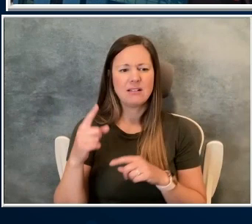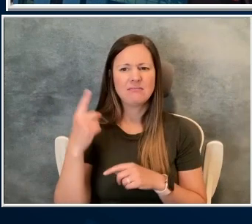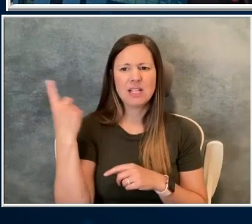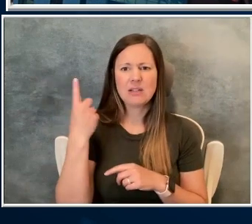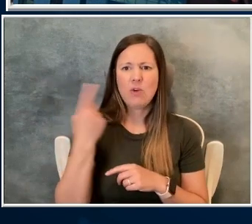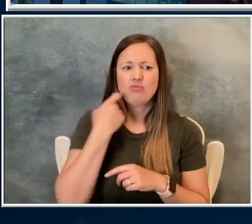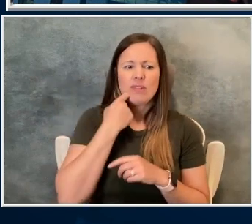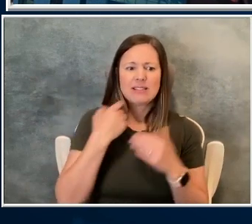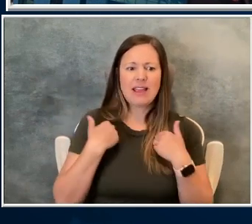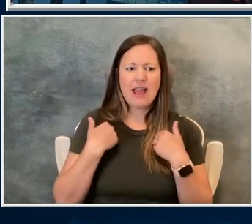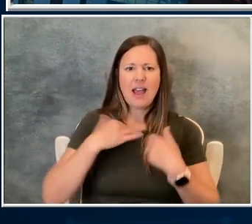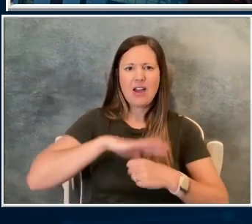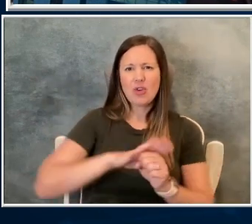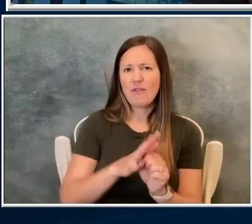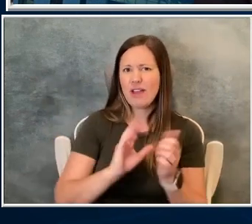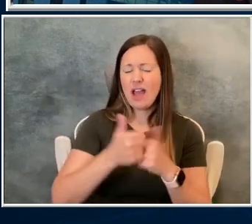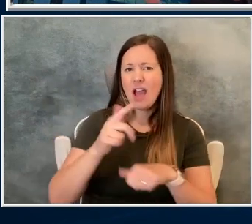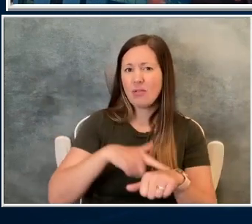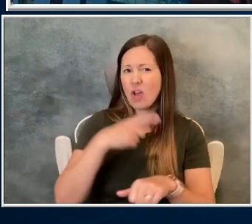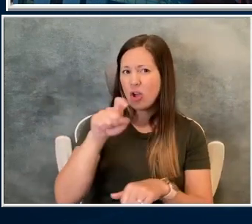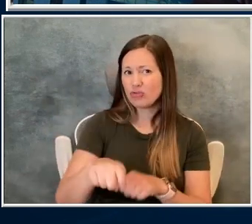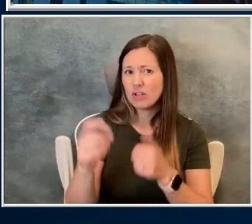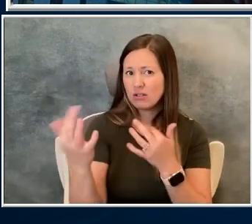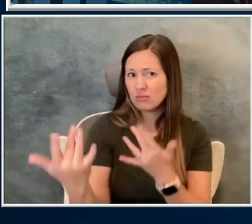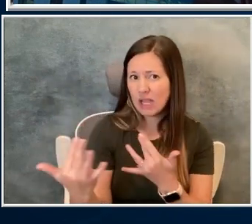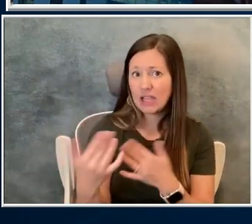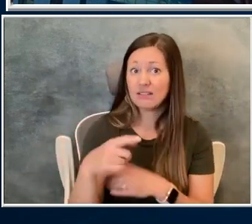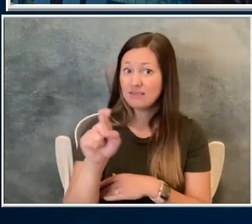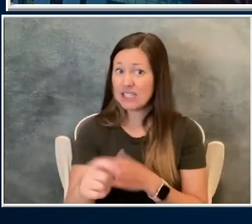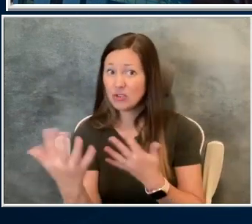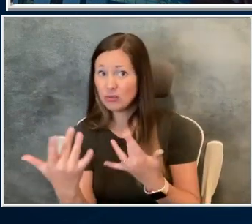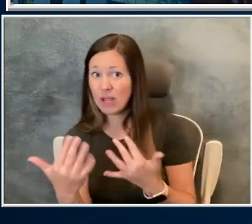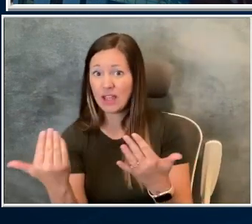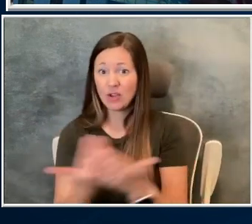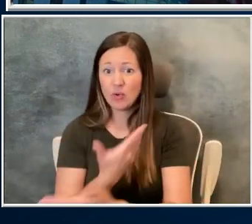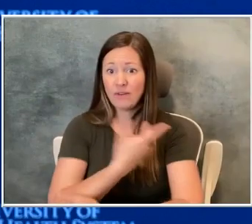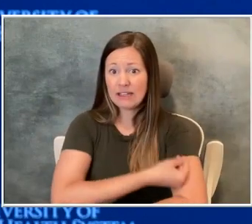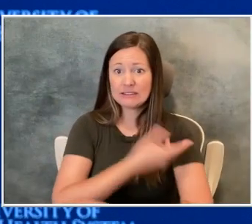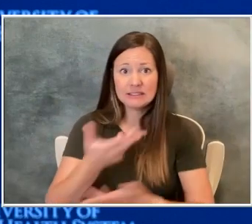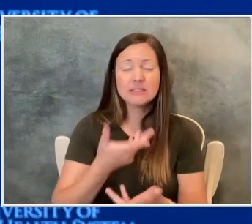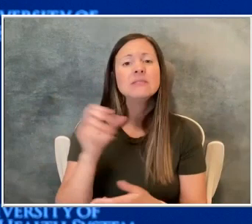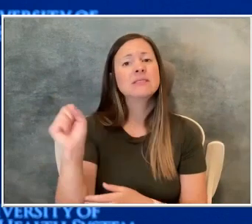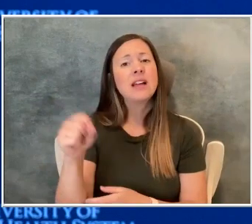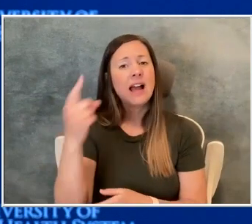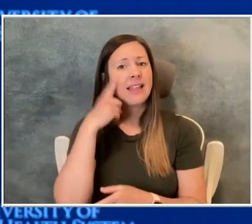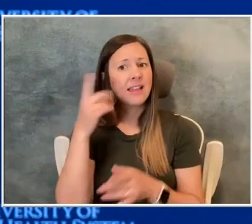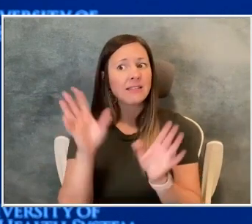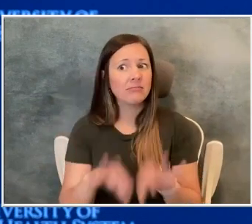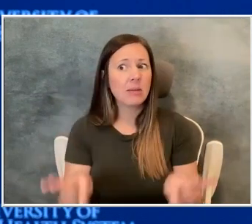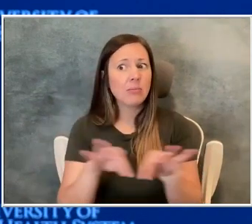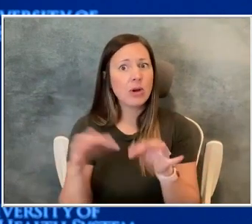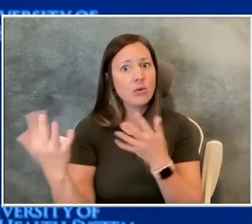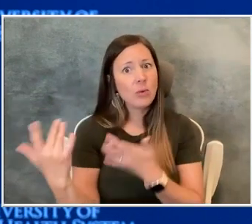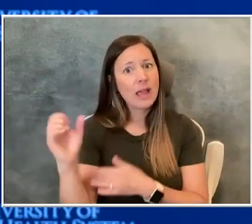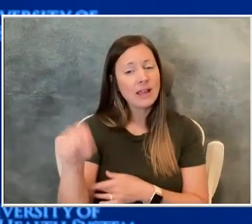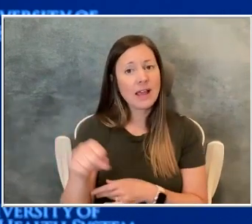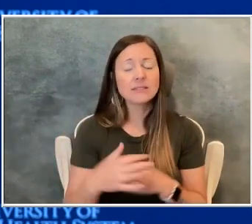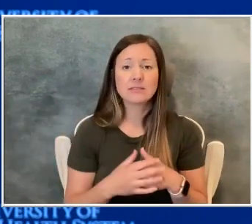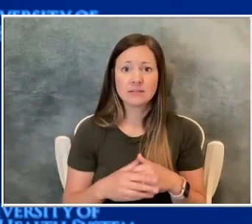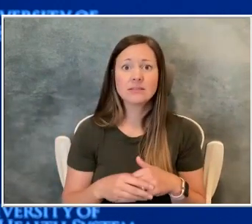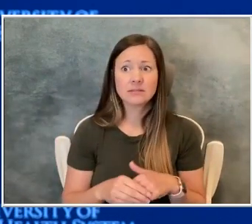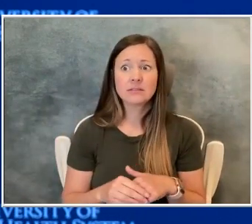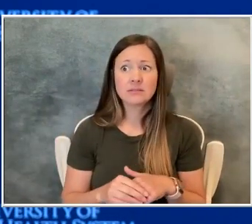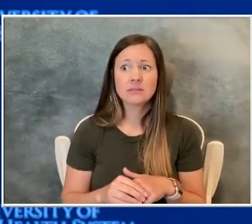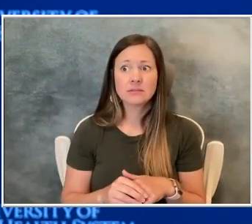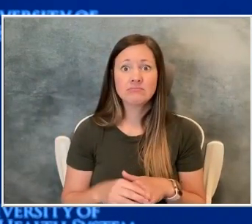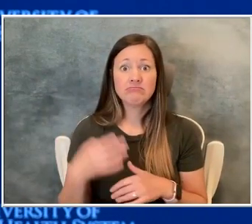how long should they wait? Do they need to wait to get the new vaccine? Yeah, I think it's important to wait. I think you can forego or delay